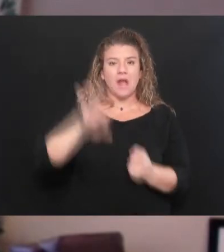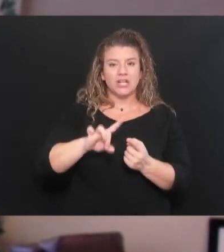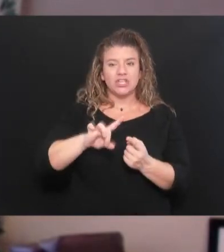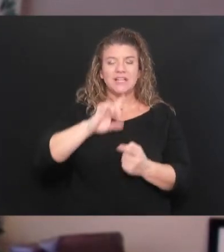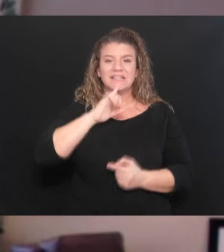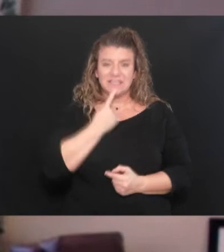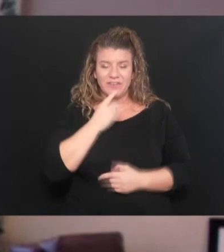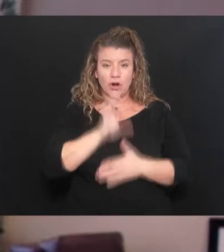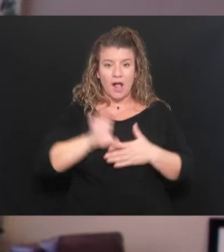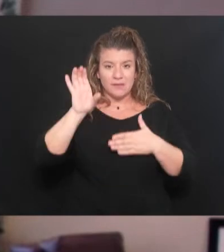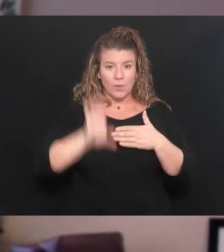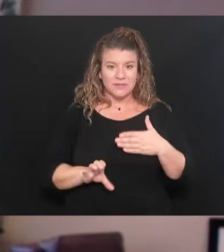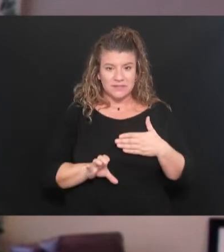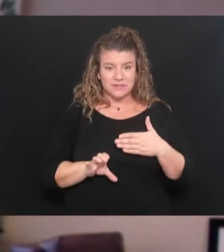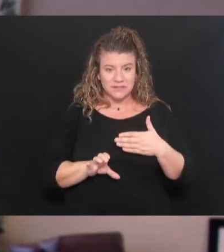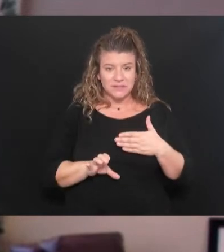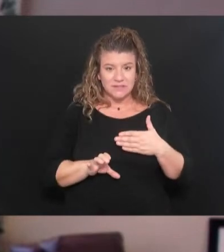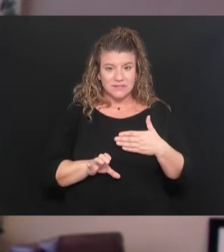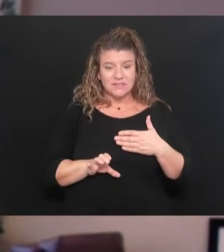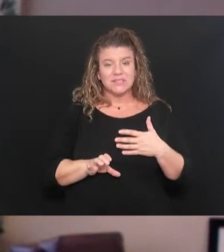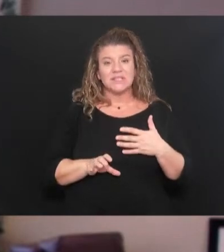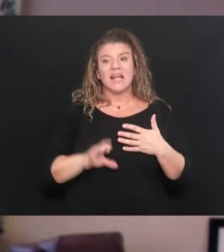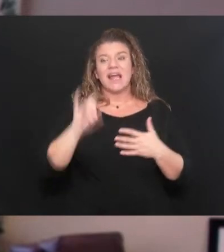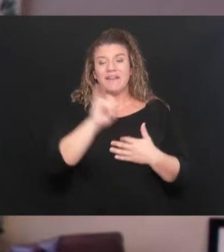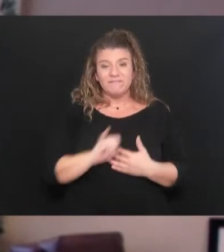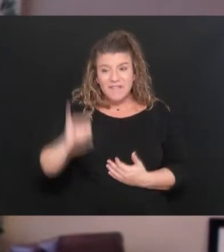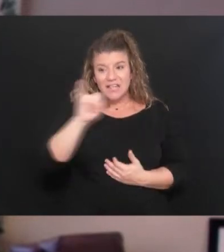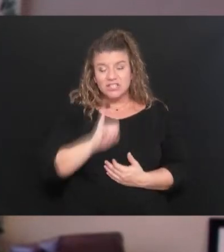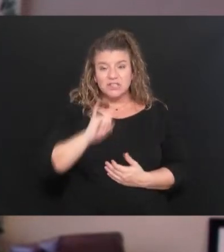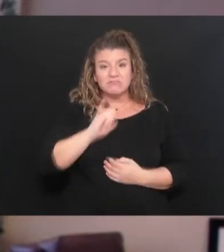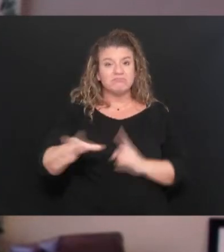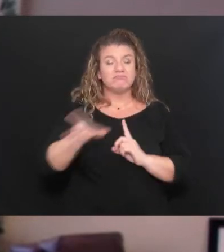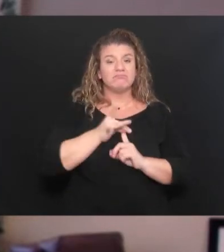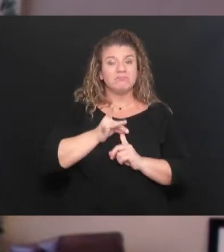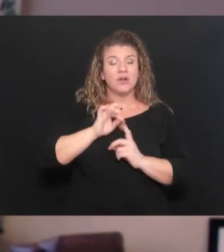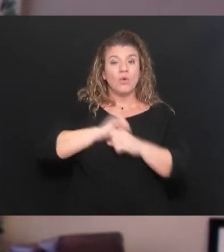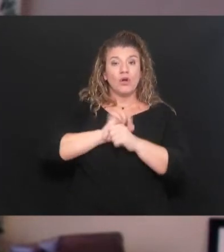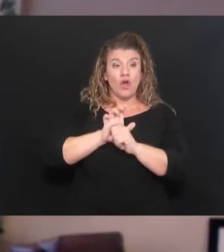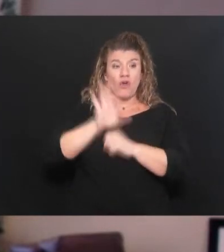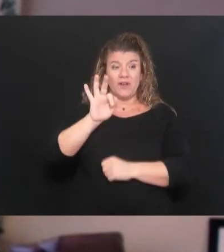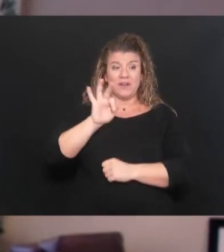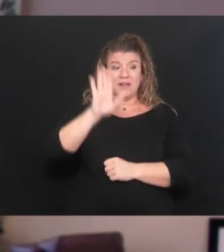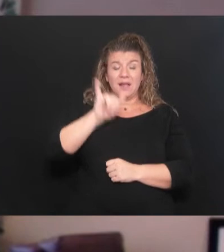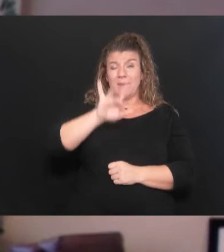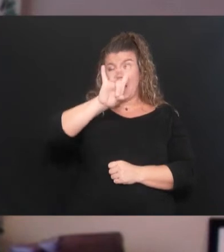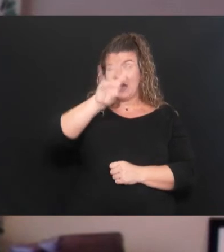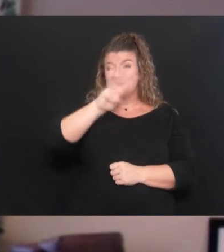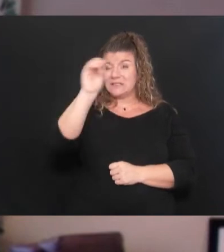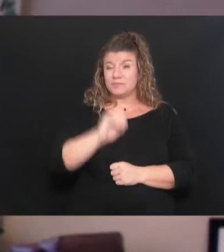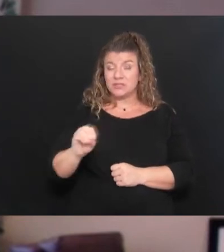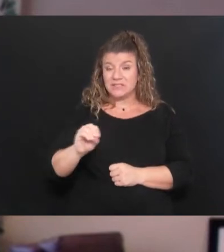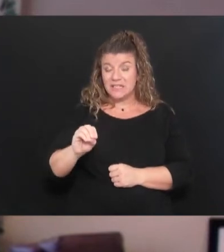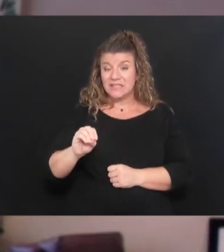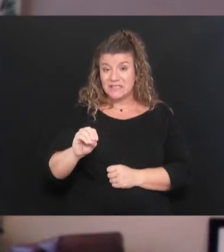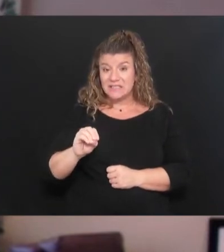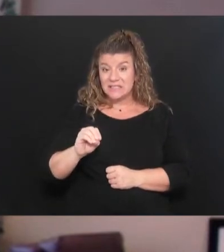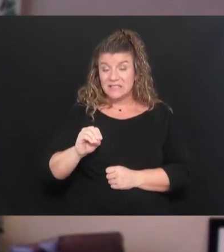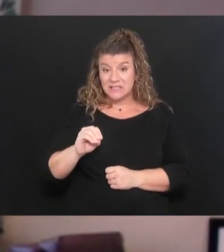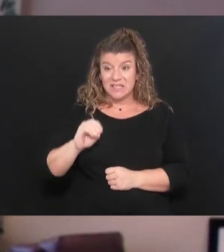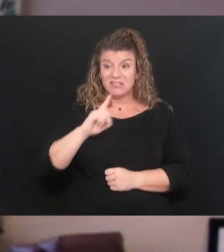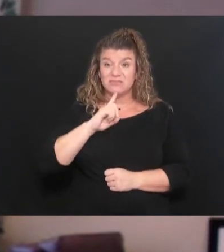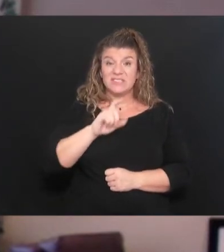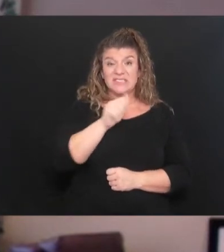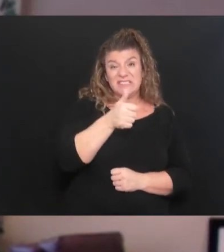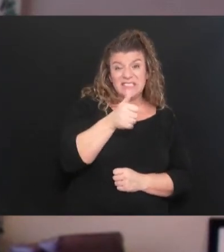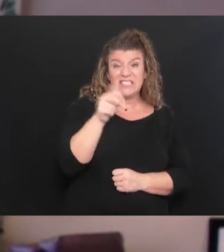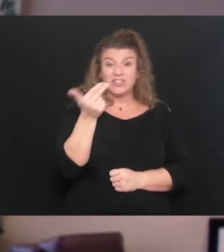severe consequences and infection with COVID-19 by 86% as soon as 10 to 13 days